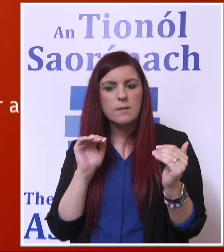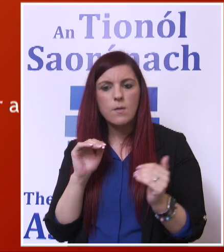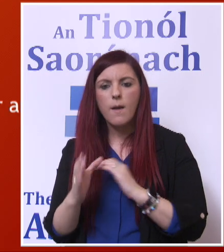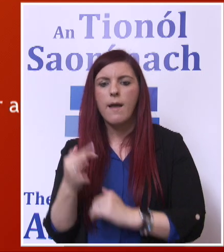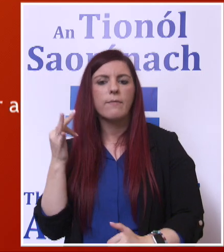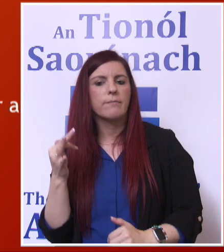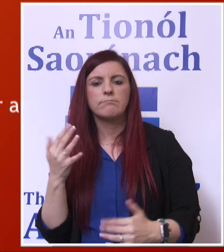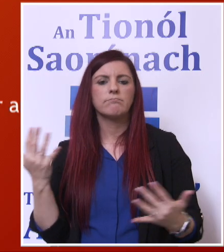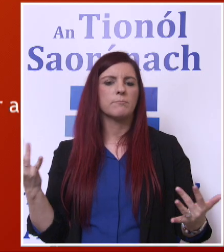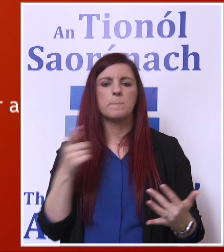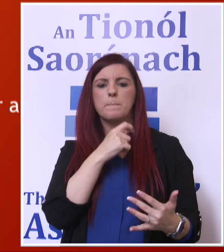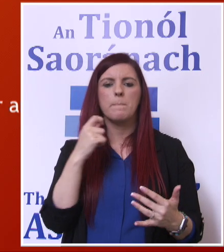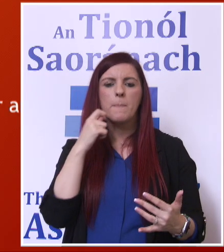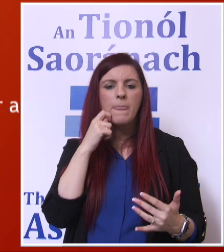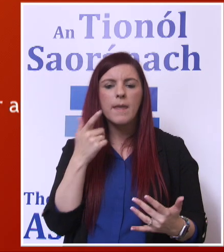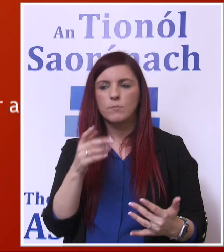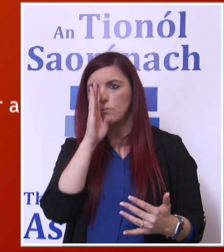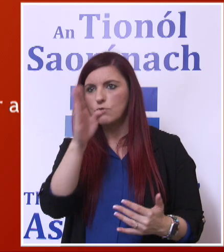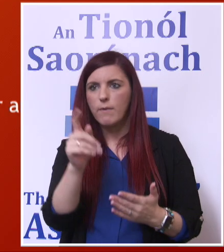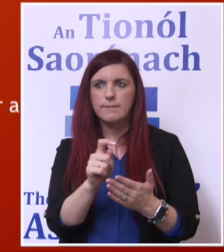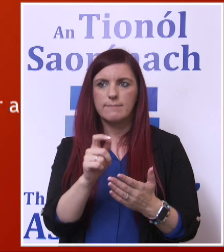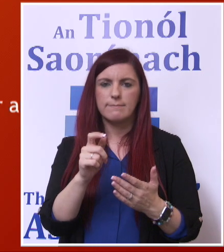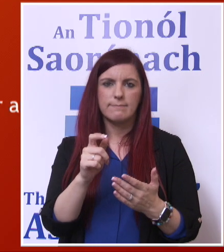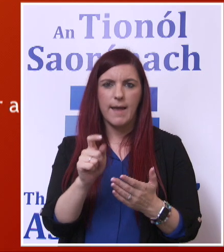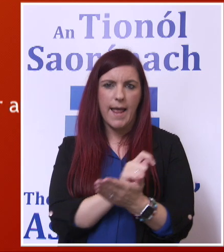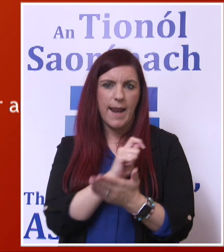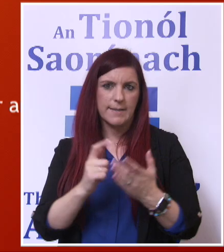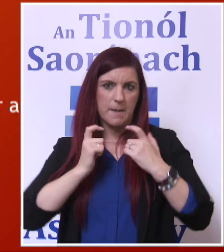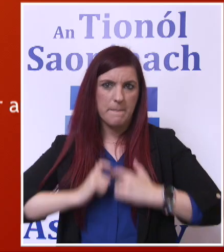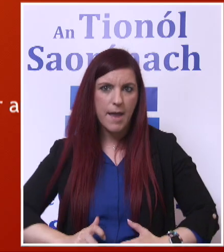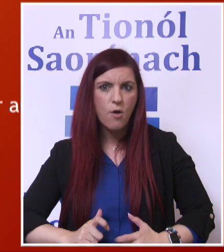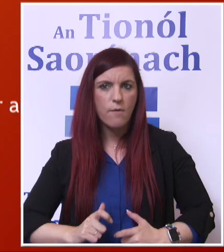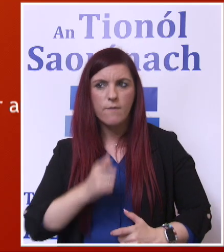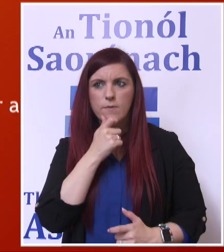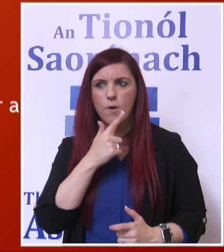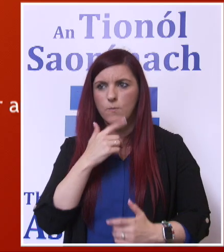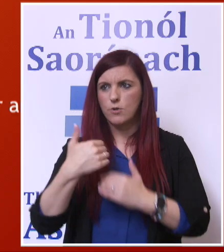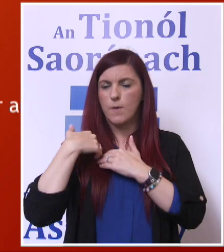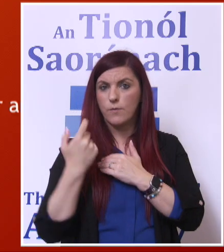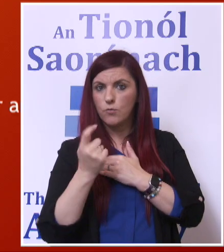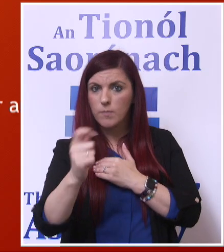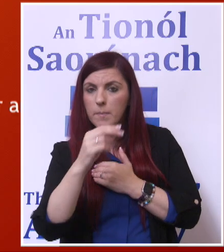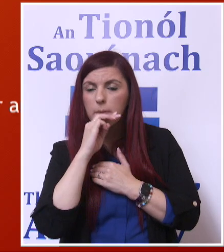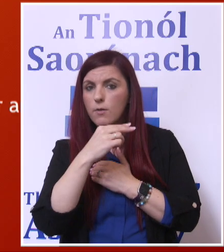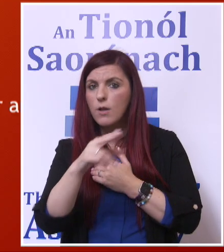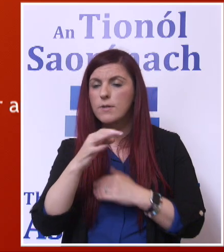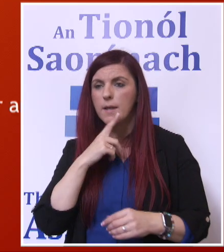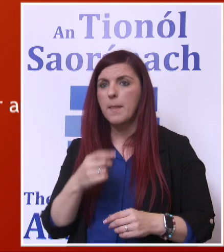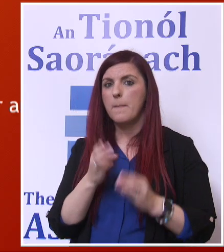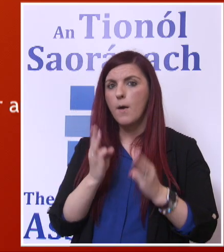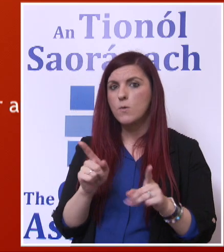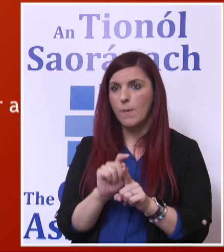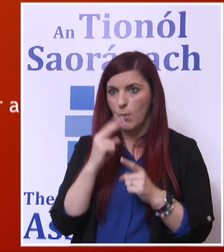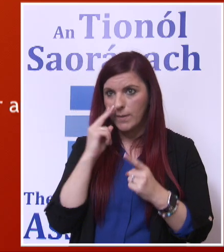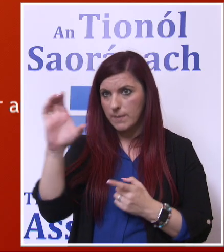say, let's make the directly elected Mayor of Dublin responsible for transport, then you're going to need to not only take powers off the NTA, you need to take